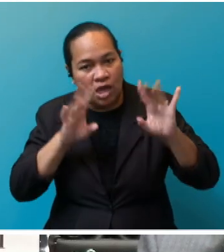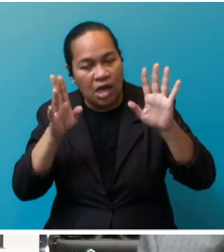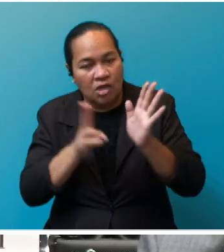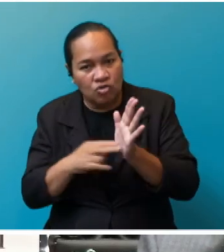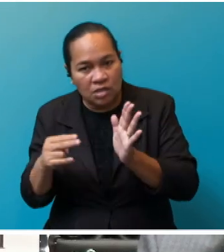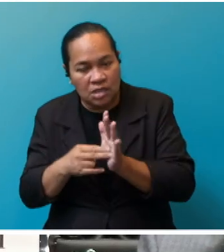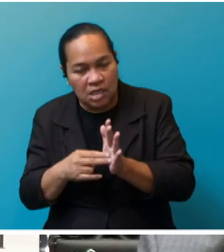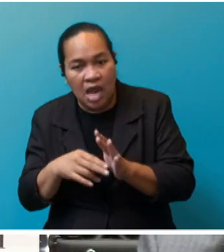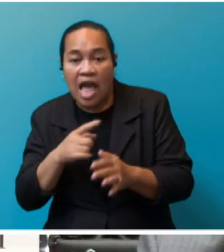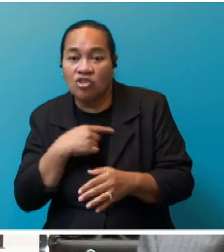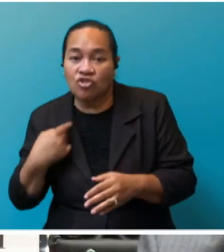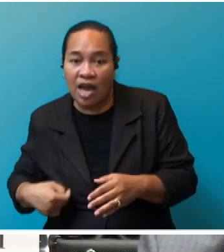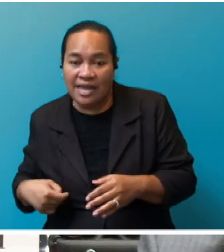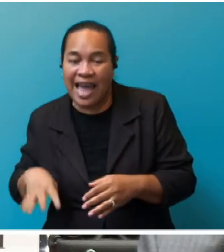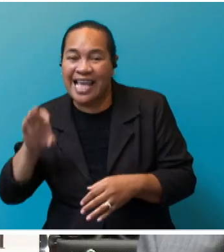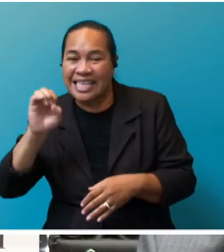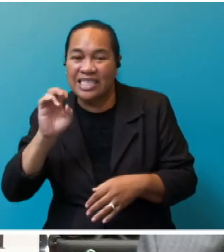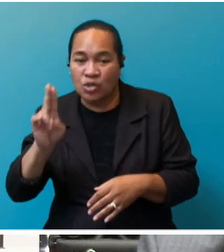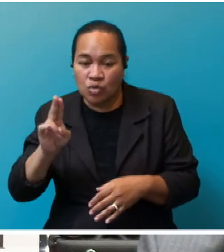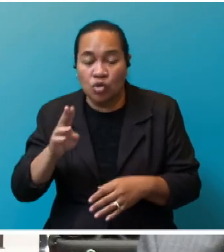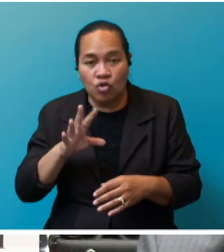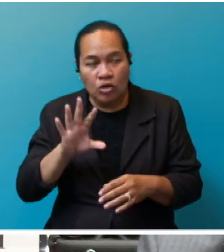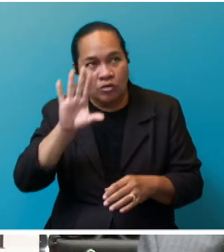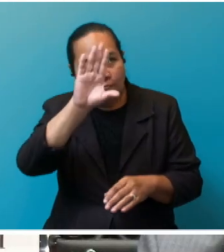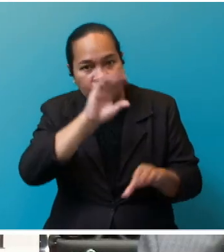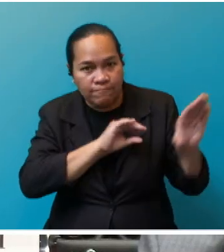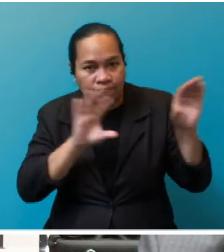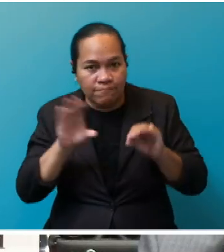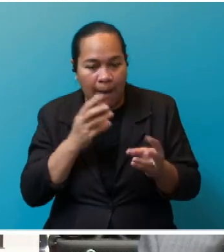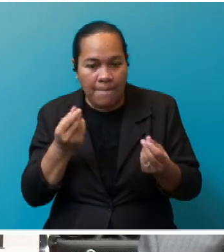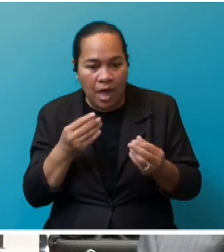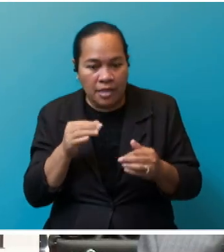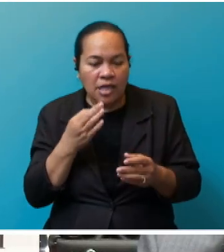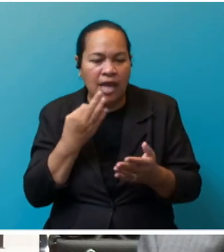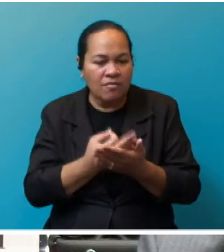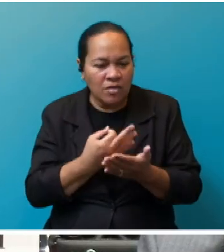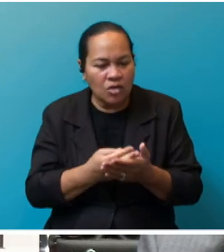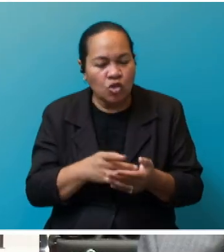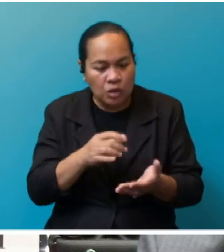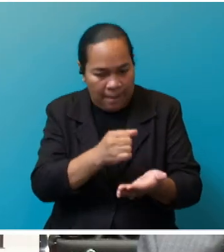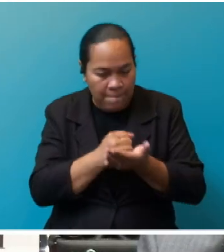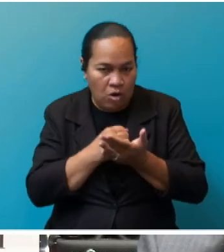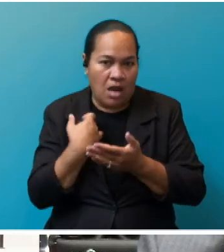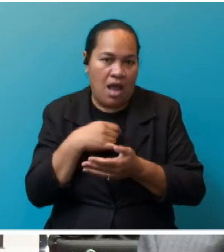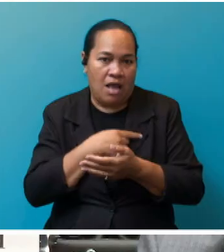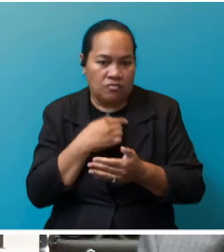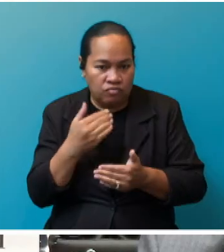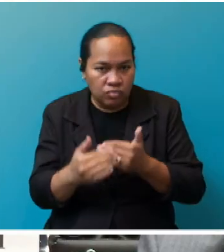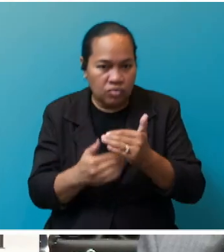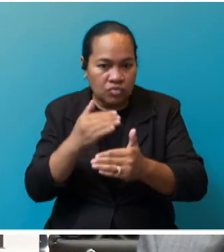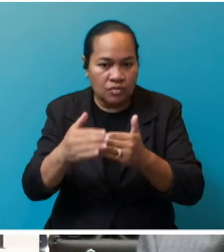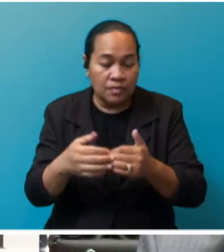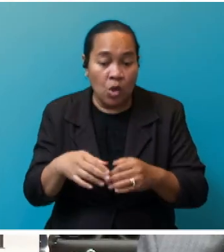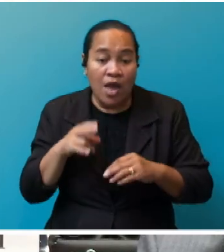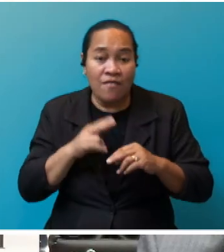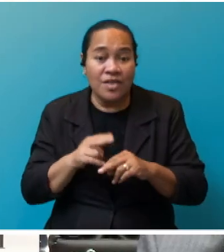Union, and others to access funding, technology, and expertise that support our long-term goals. During Fiji's tenure as chair